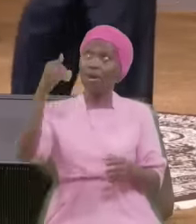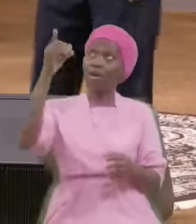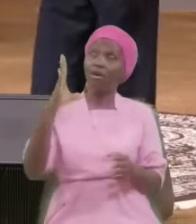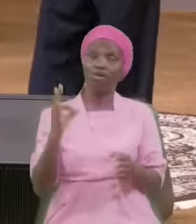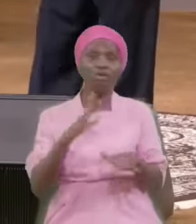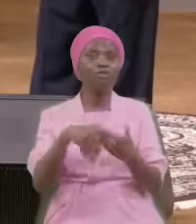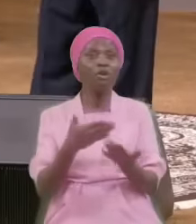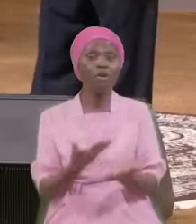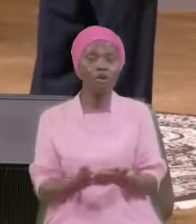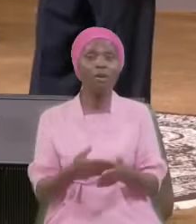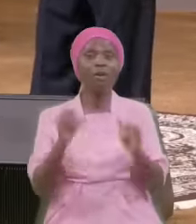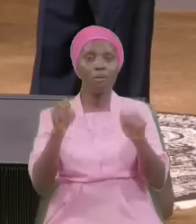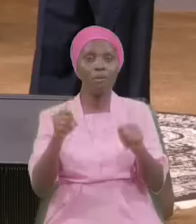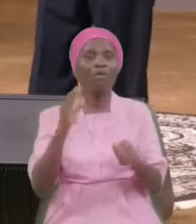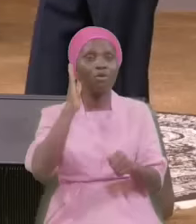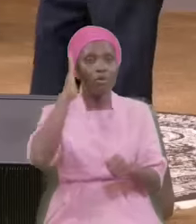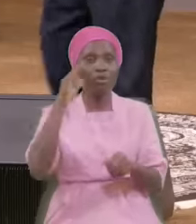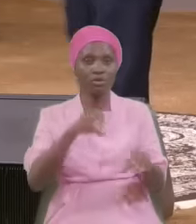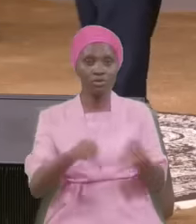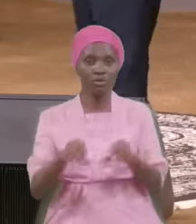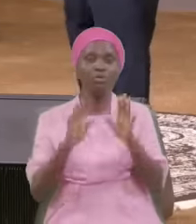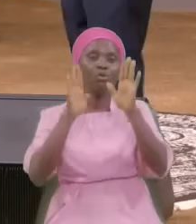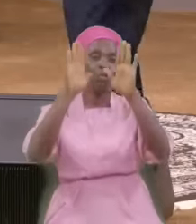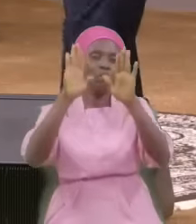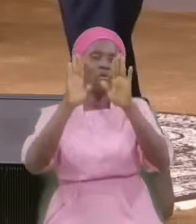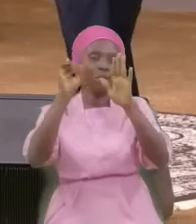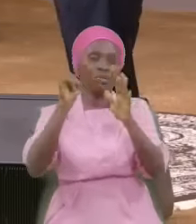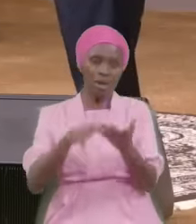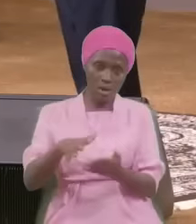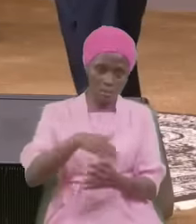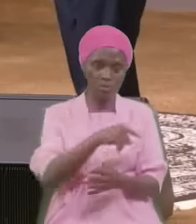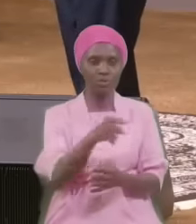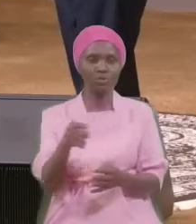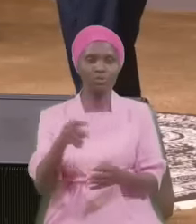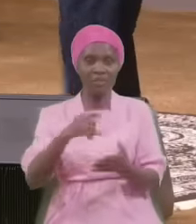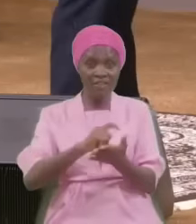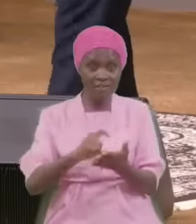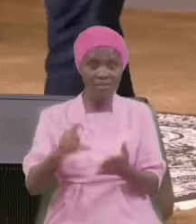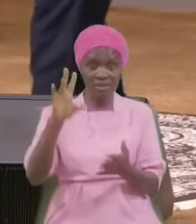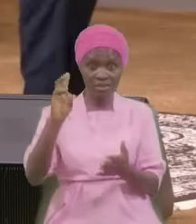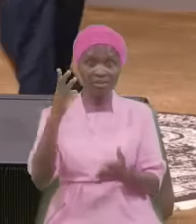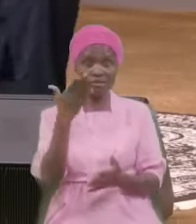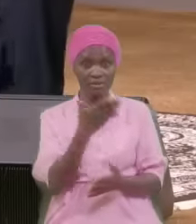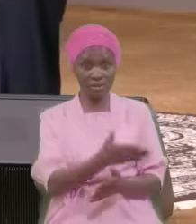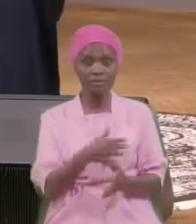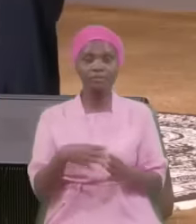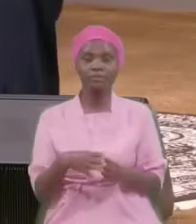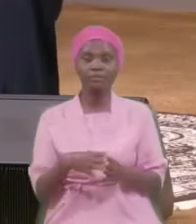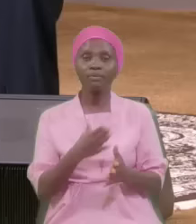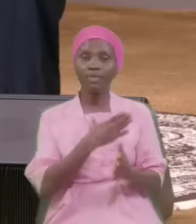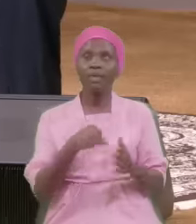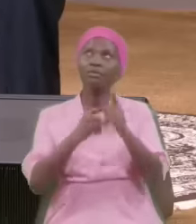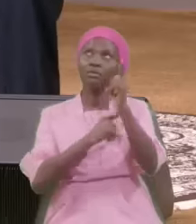all possibilities will do wonders among you. Look at verse 7 there. In verse 7, and the